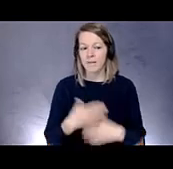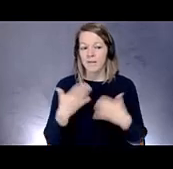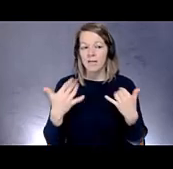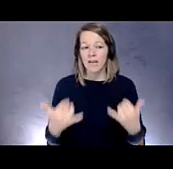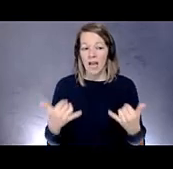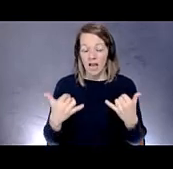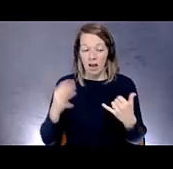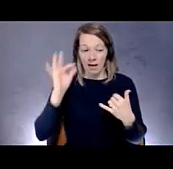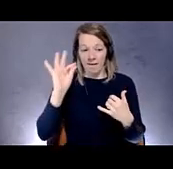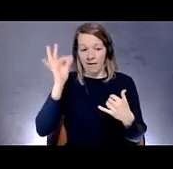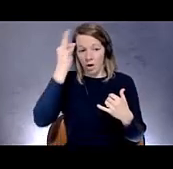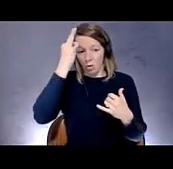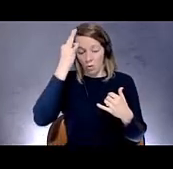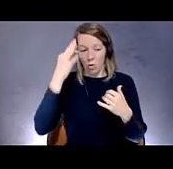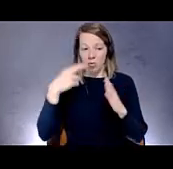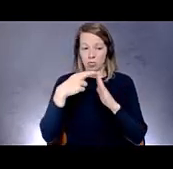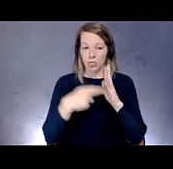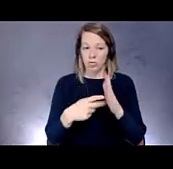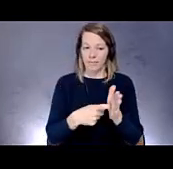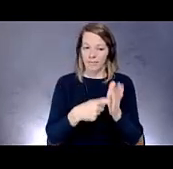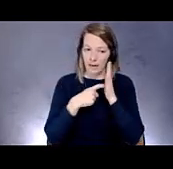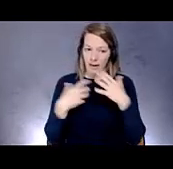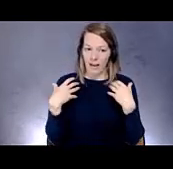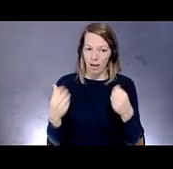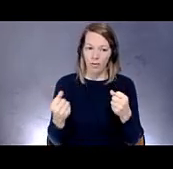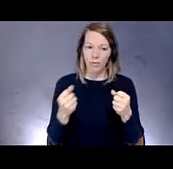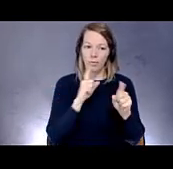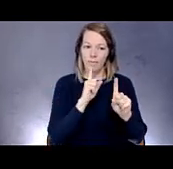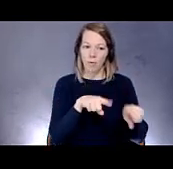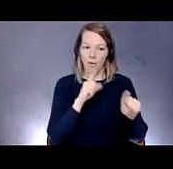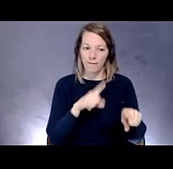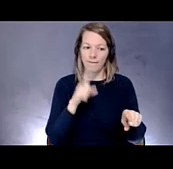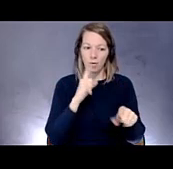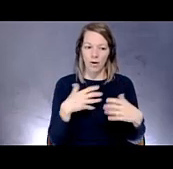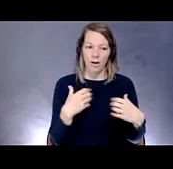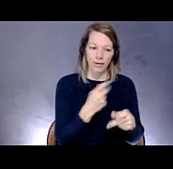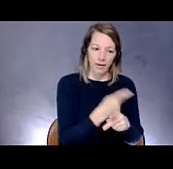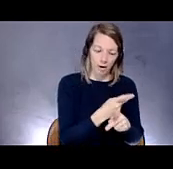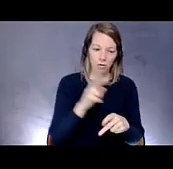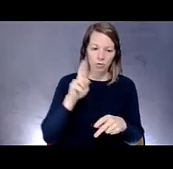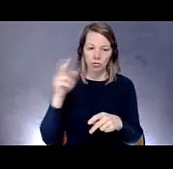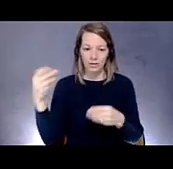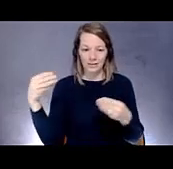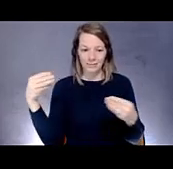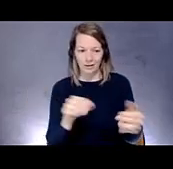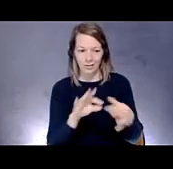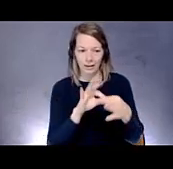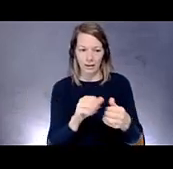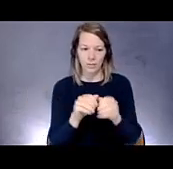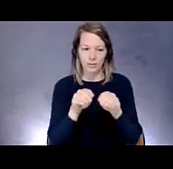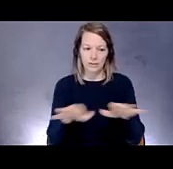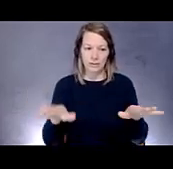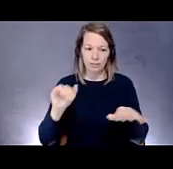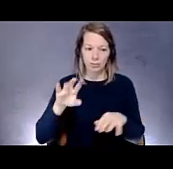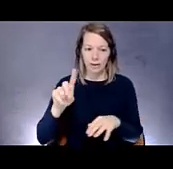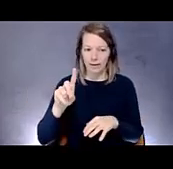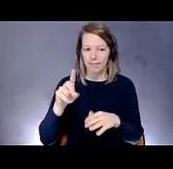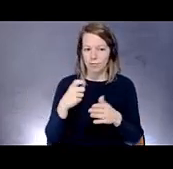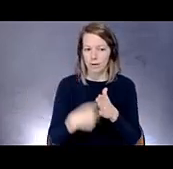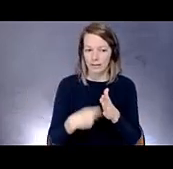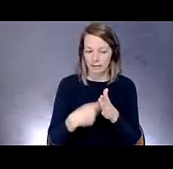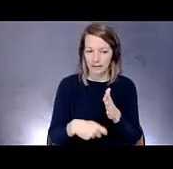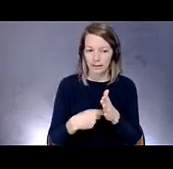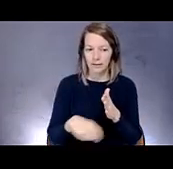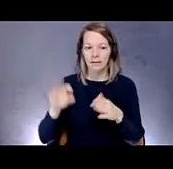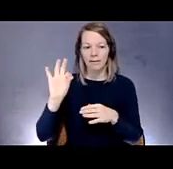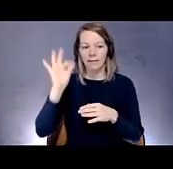mandating health reporting on healthcare and drug spending related to spread pricing. The